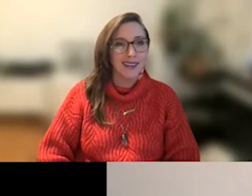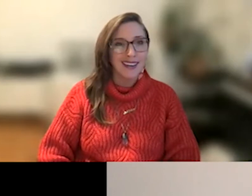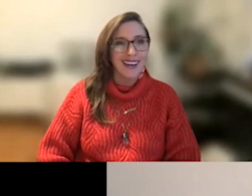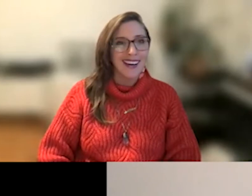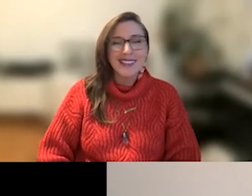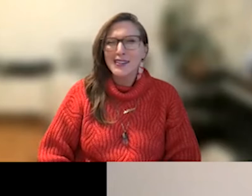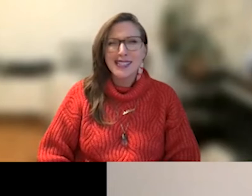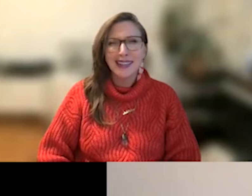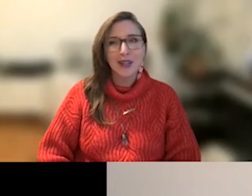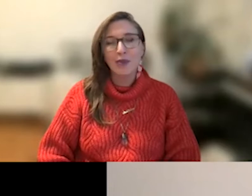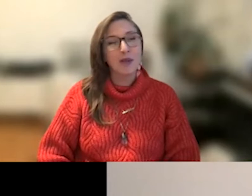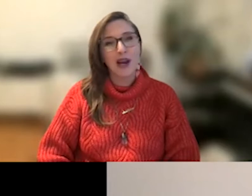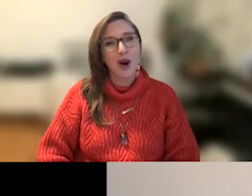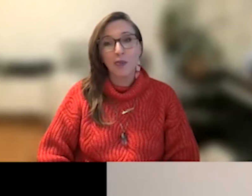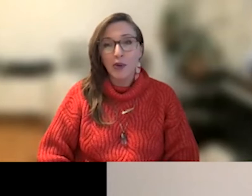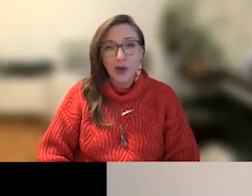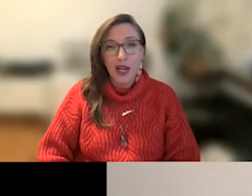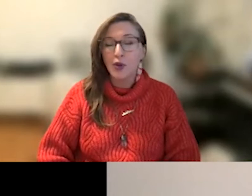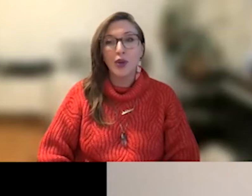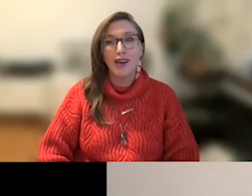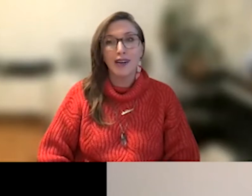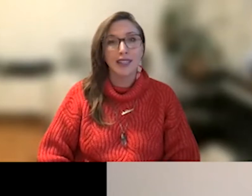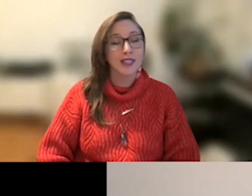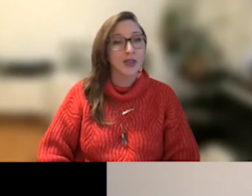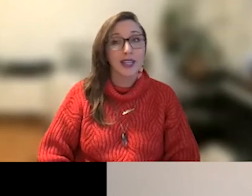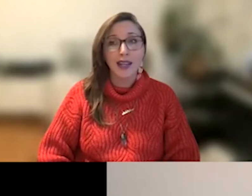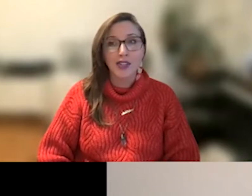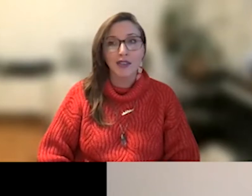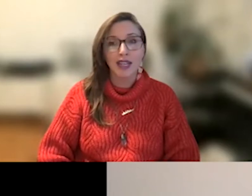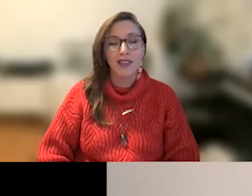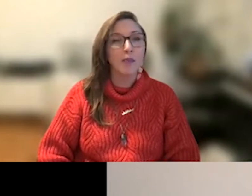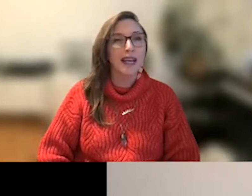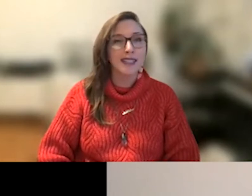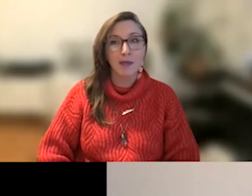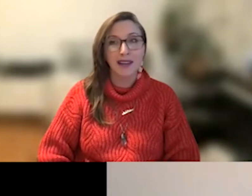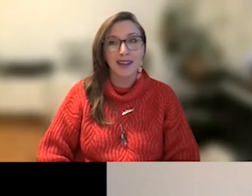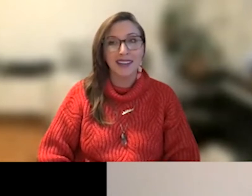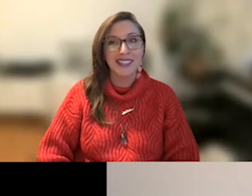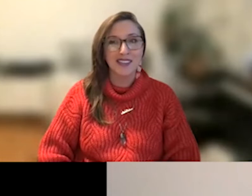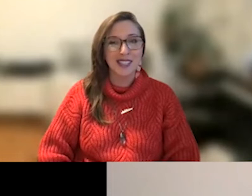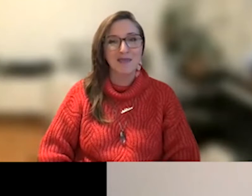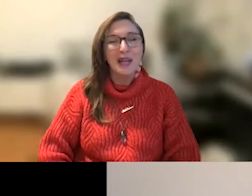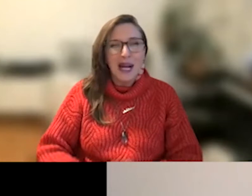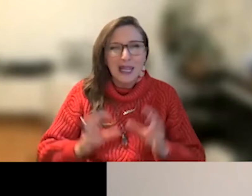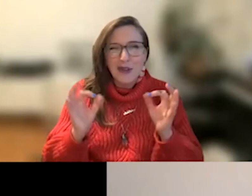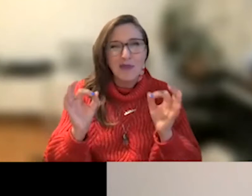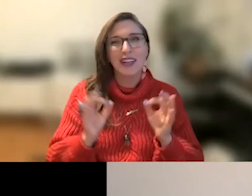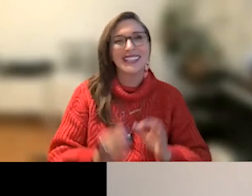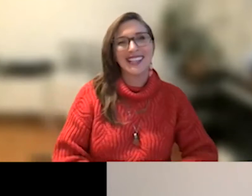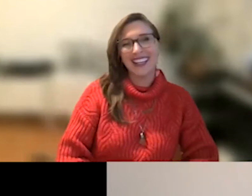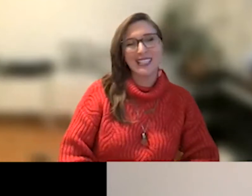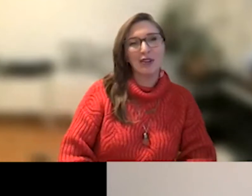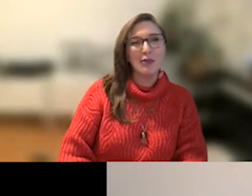America. I'll tell you just a little bit about our program, who we are, the historic nature of it, and then I'll pass it to my colleagues to give just a little